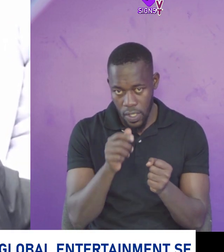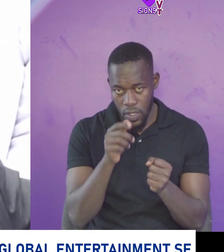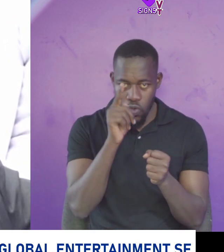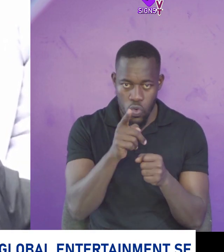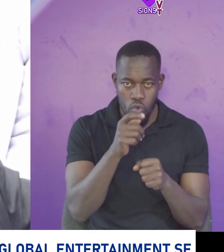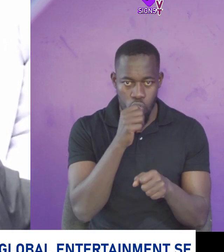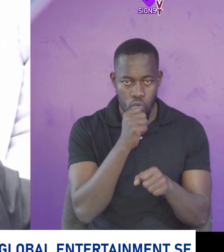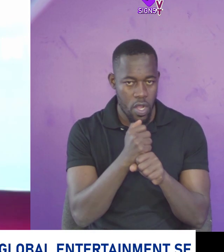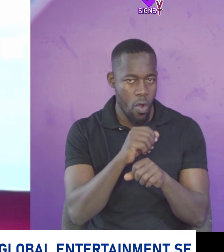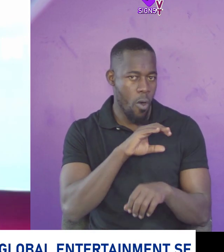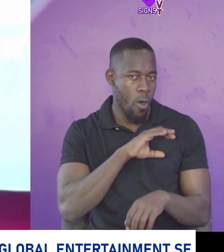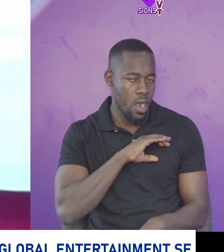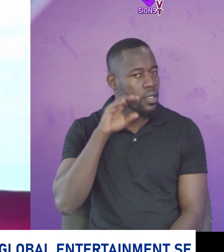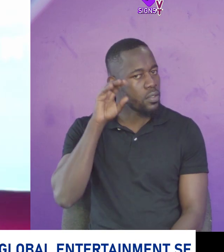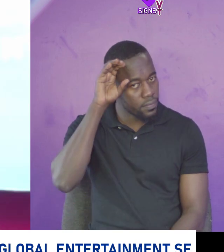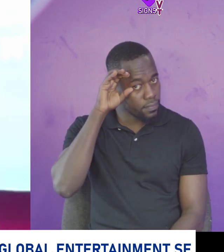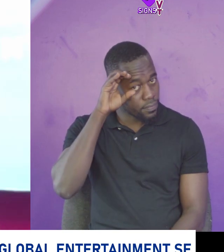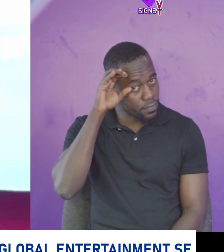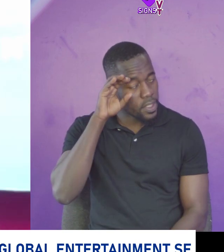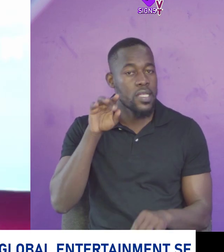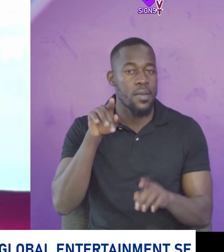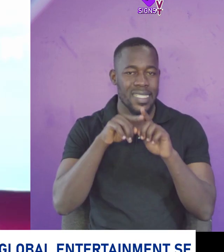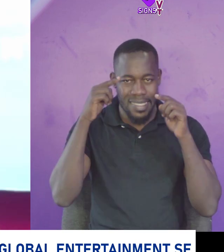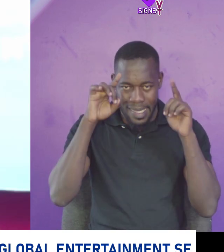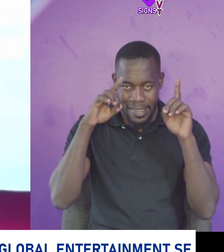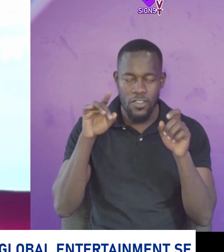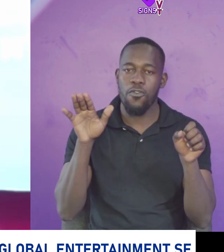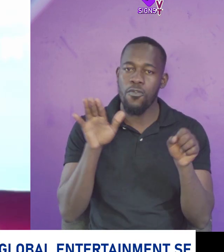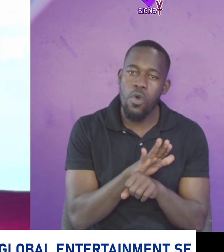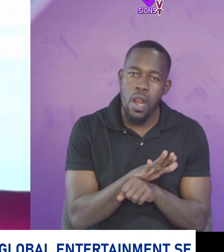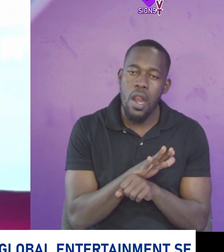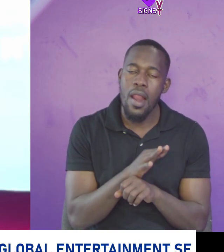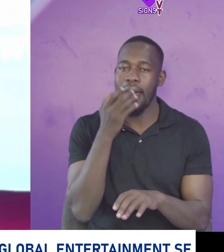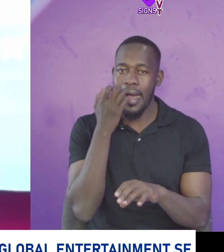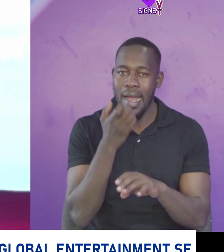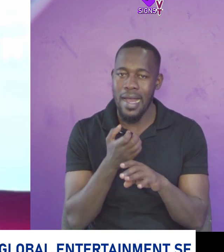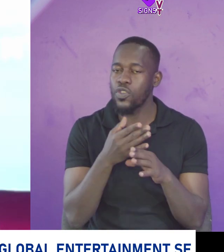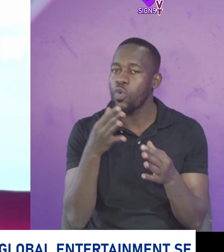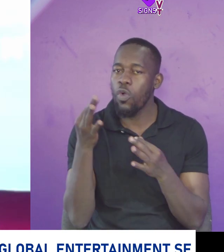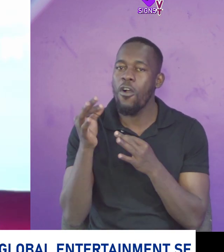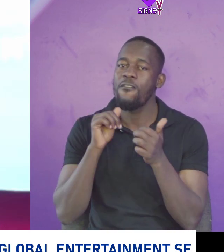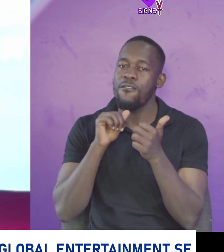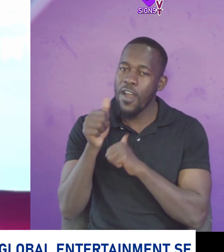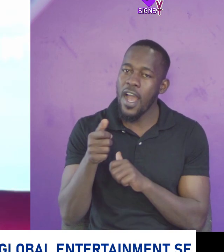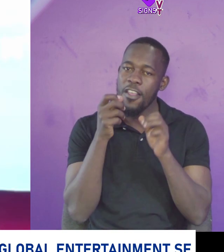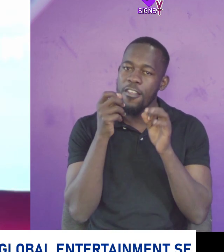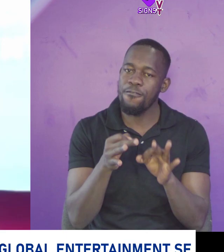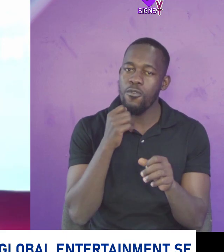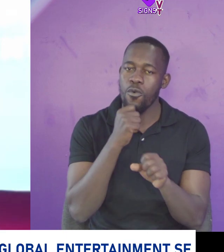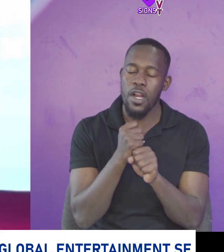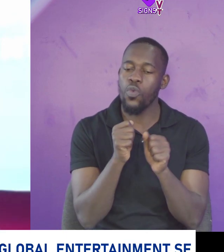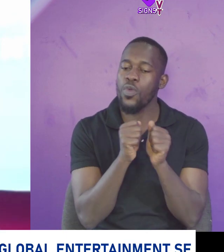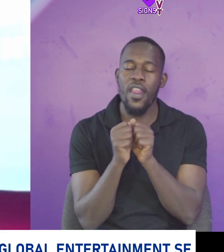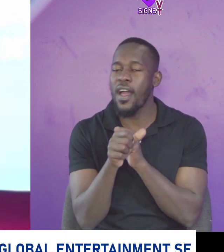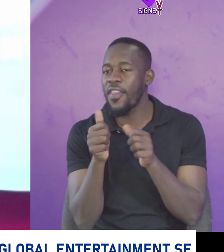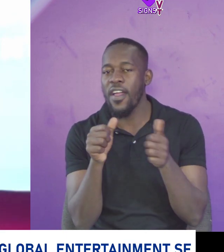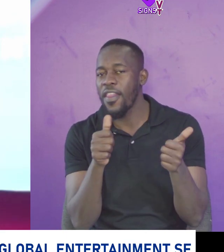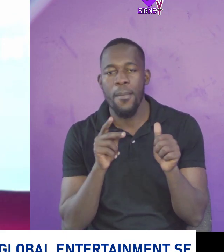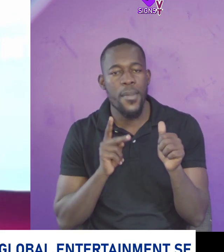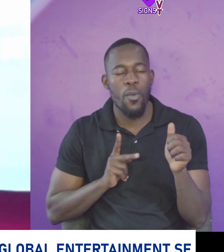creation, excelling alone. You can't go far unless you work with other people. The creative economy needs